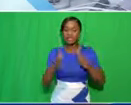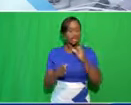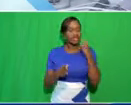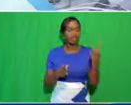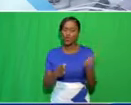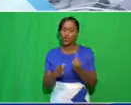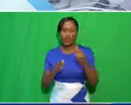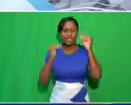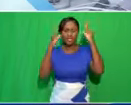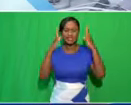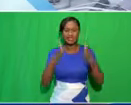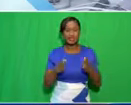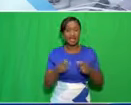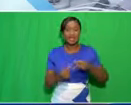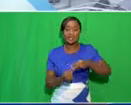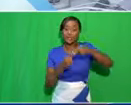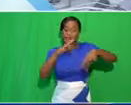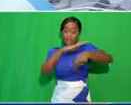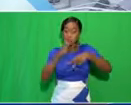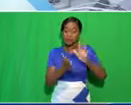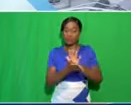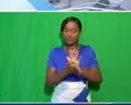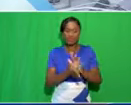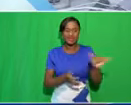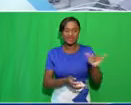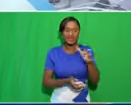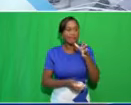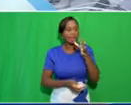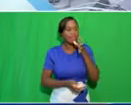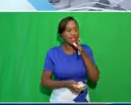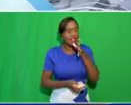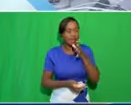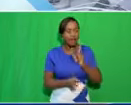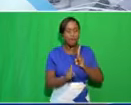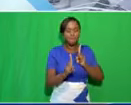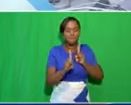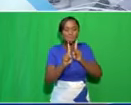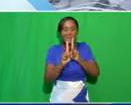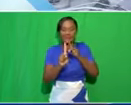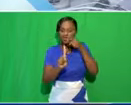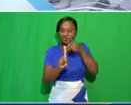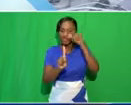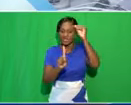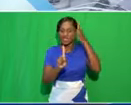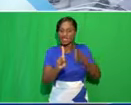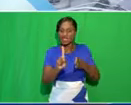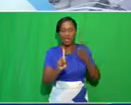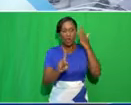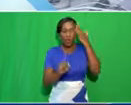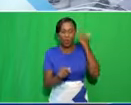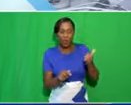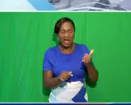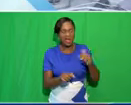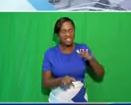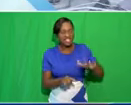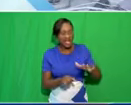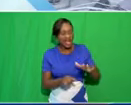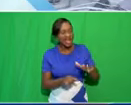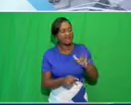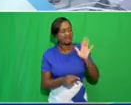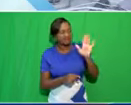in the classroom, particularly in the primary school. The teacher is also the mother, the mentor. Because they mother that child really listens